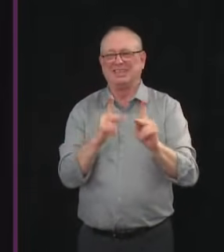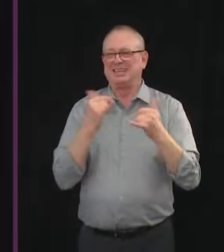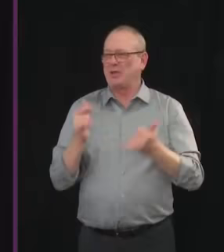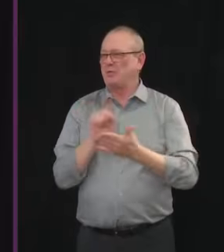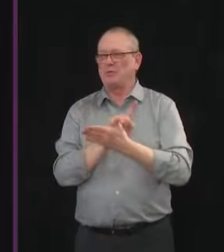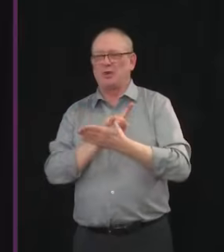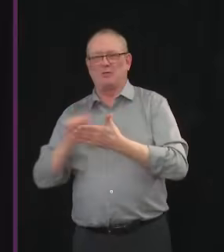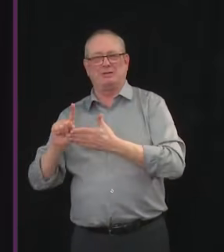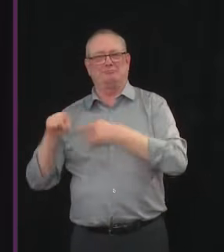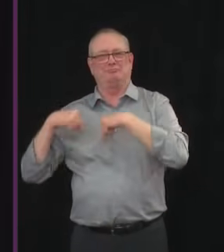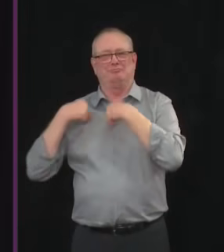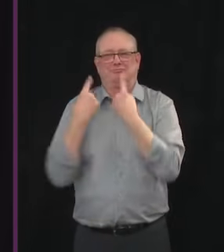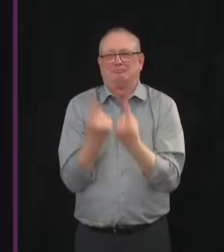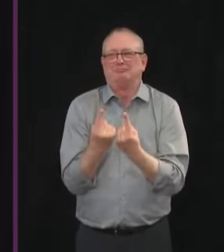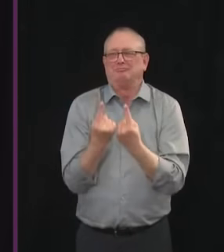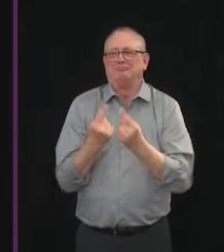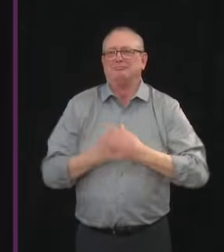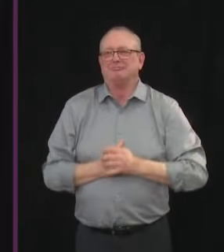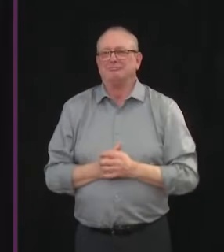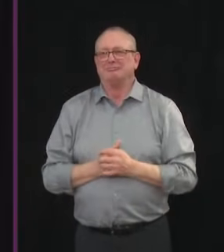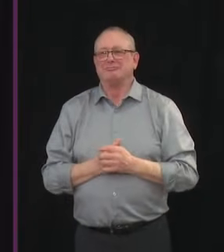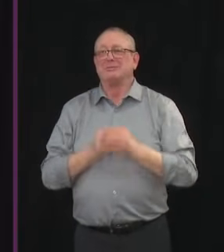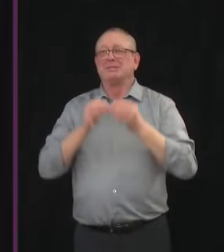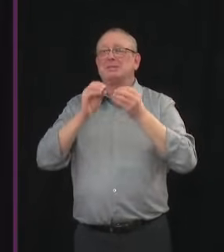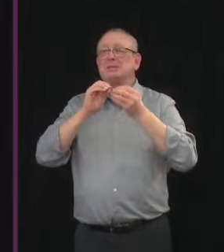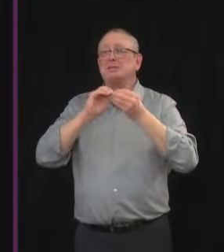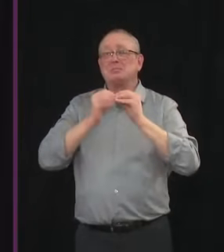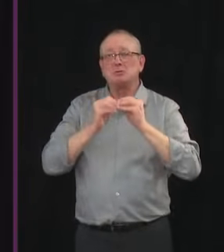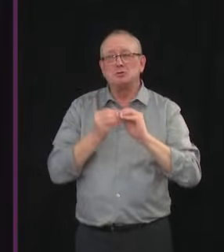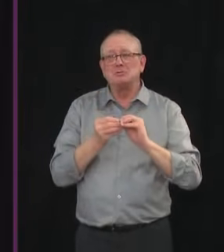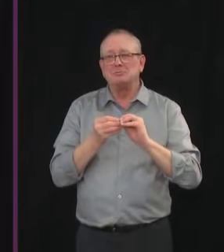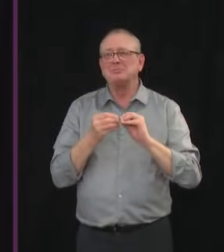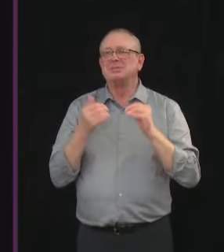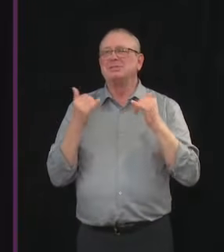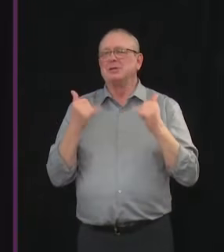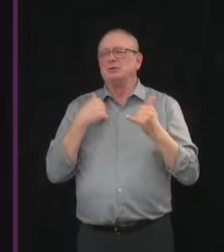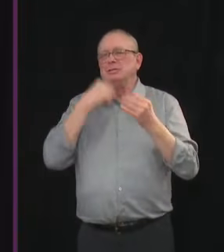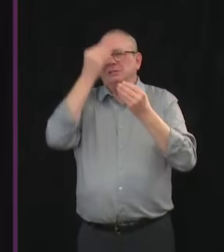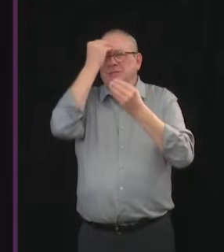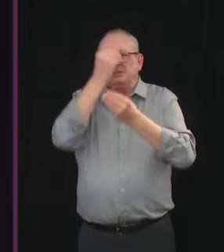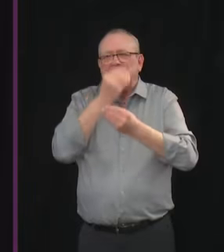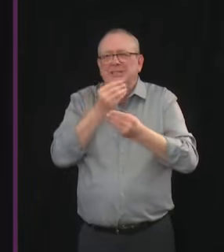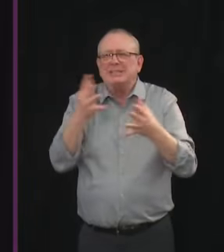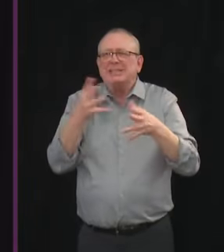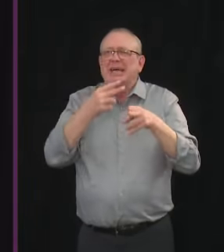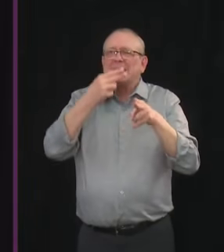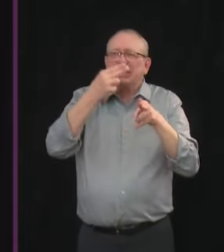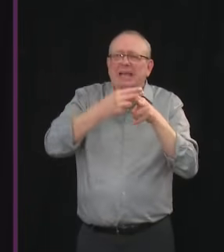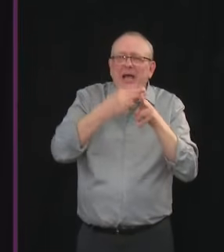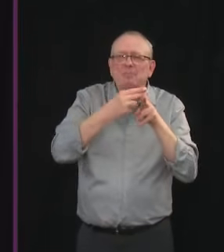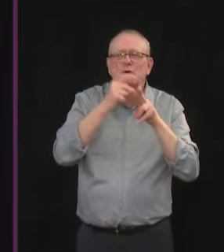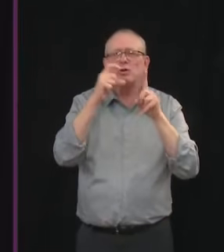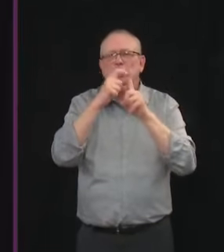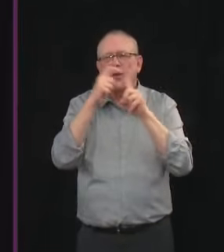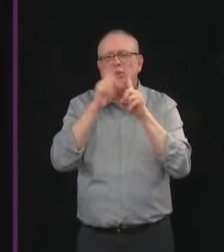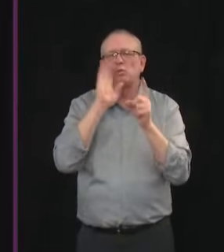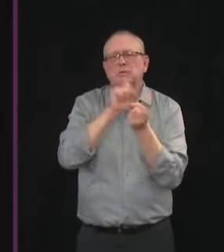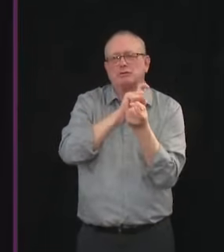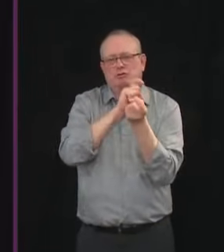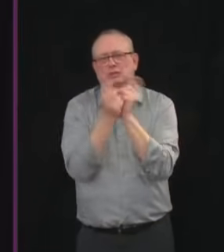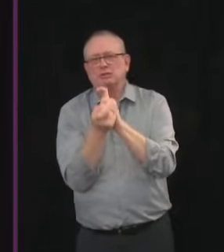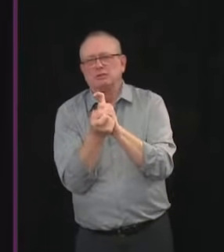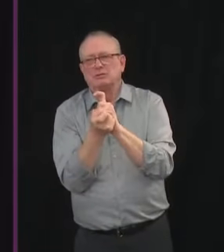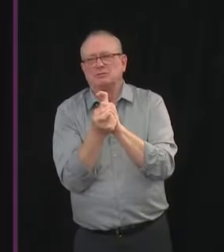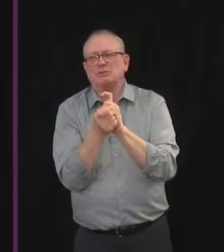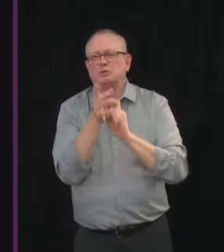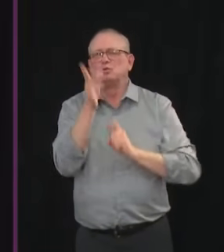week, starting today, we are using updated terminology to classify schools with cases of COVID-19. You'll see those changes